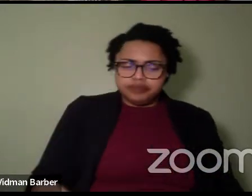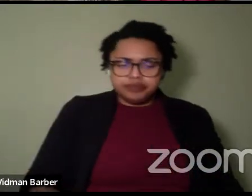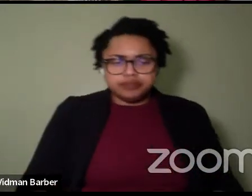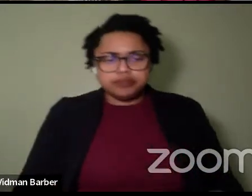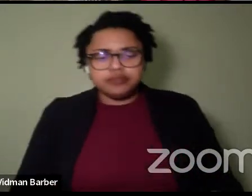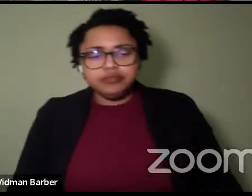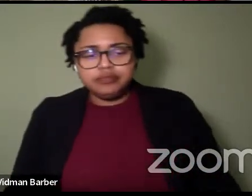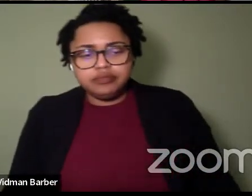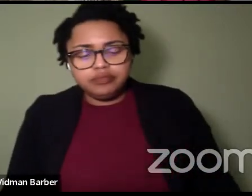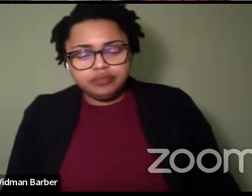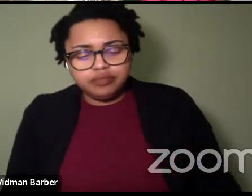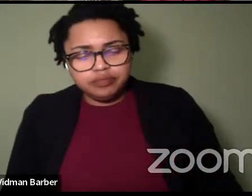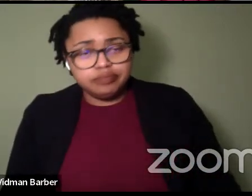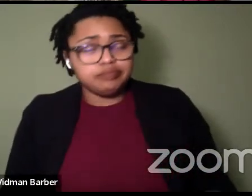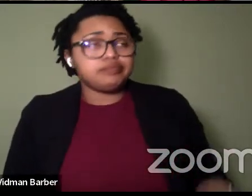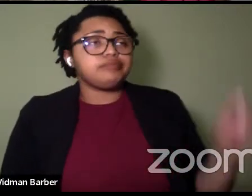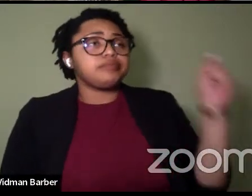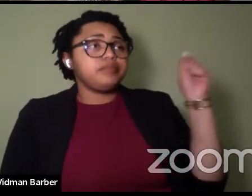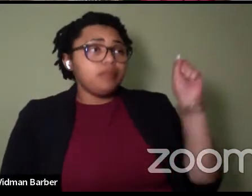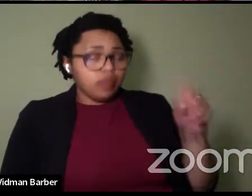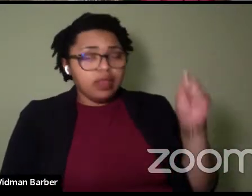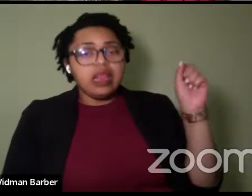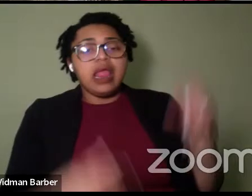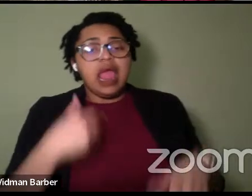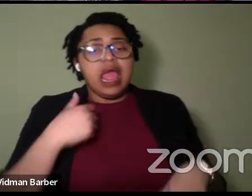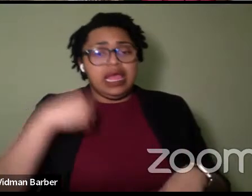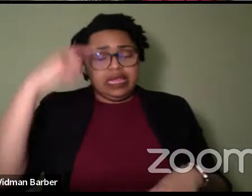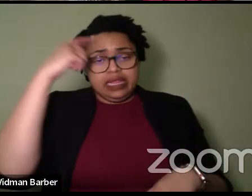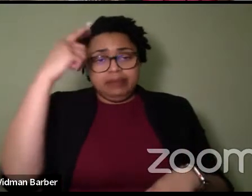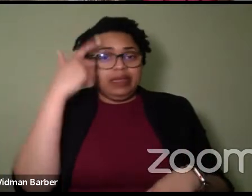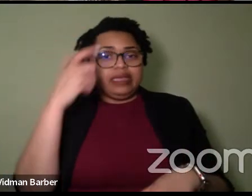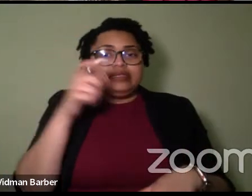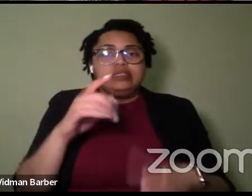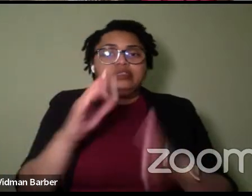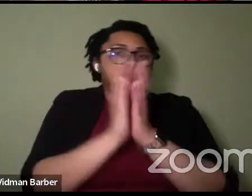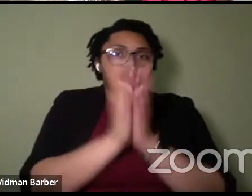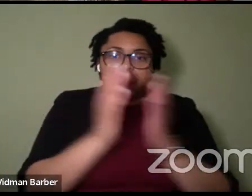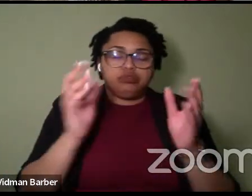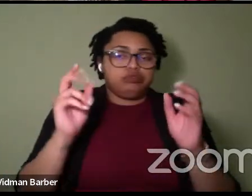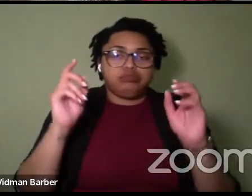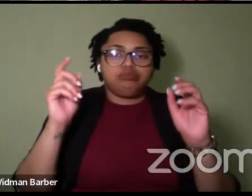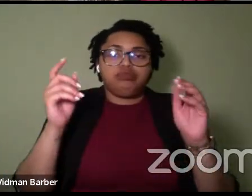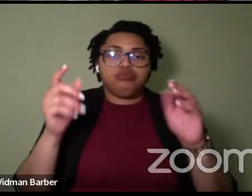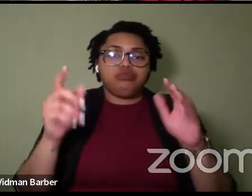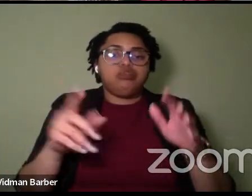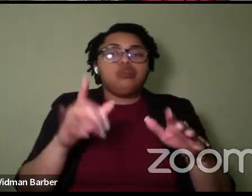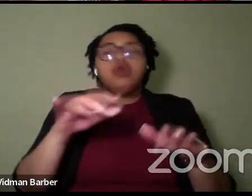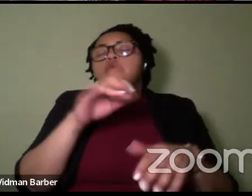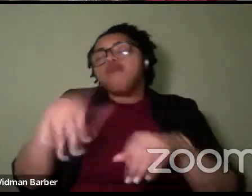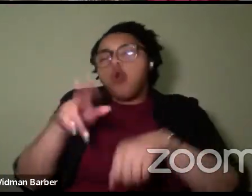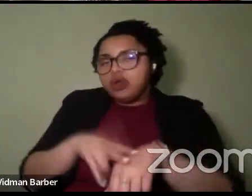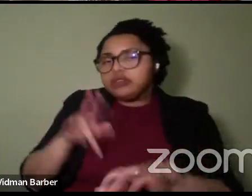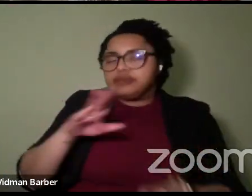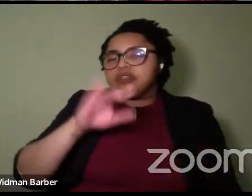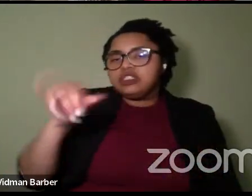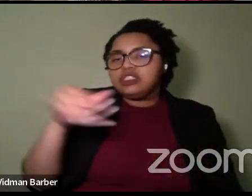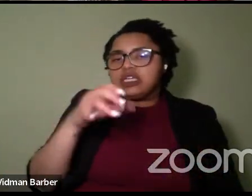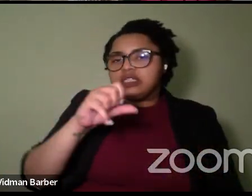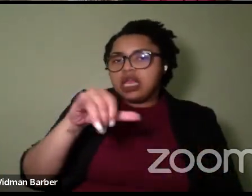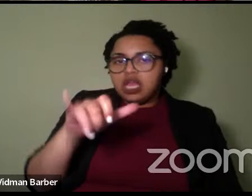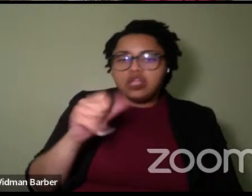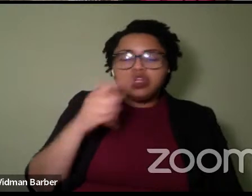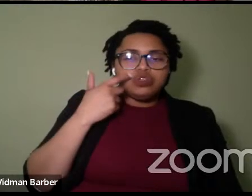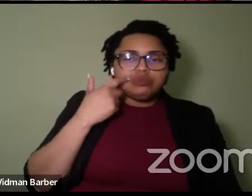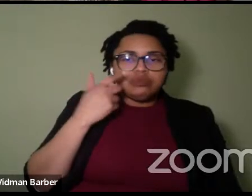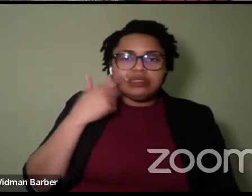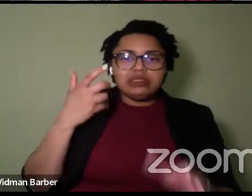Yes. And so I think because these books, come out, well, of course, Jessica, yours just came out, and then Dr. Montgomery last year, sorry,